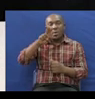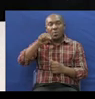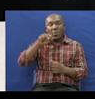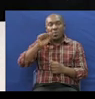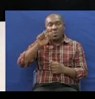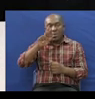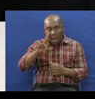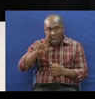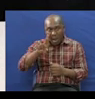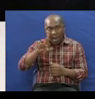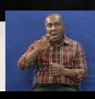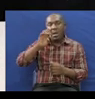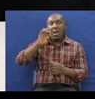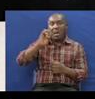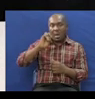Number four,